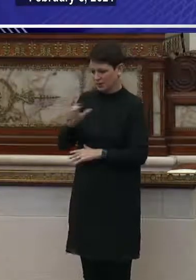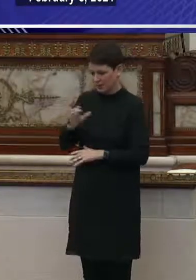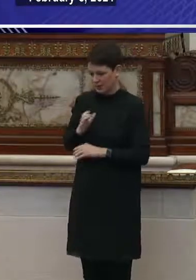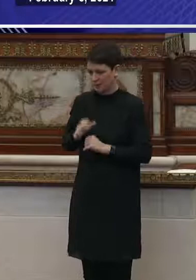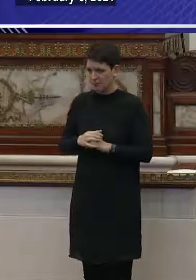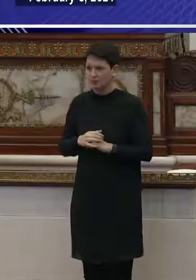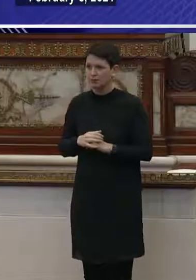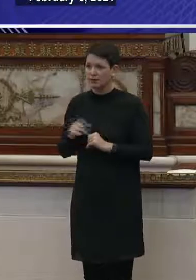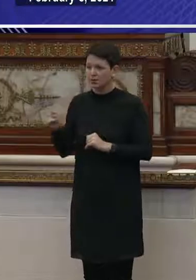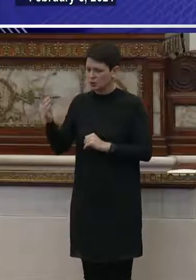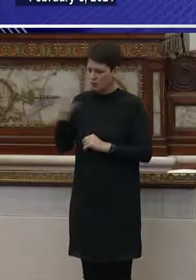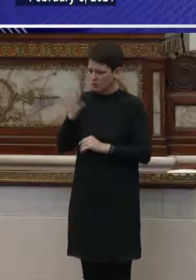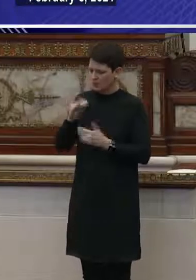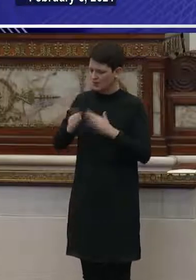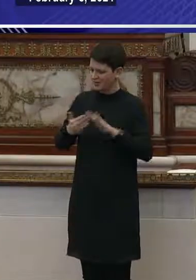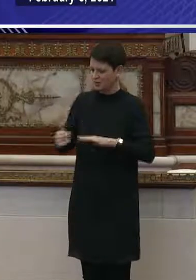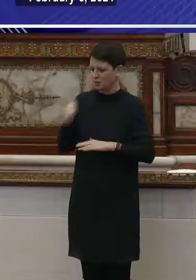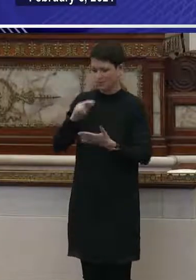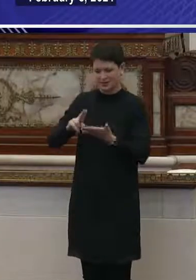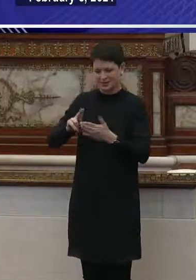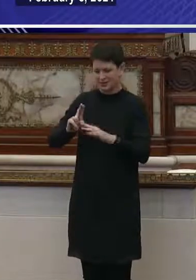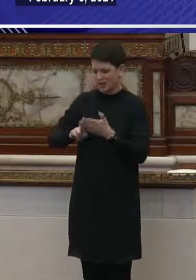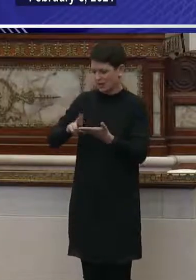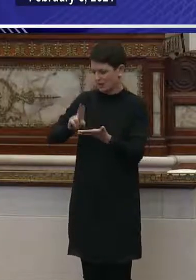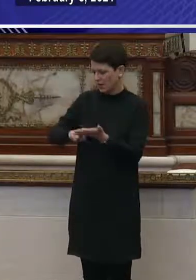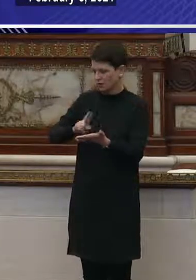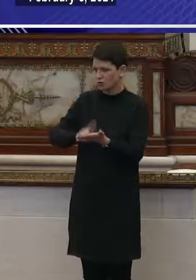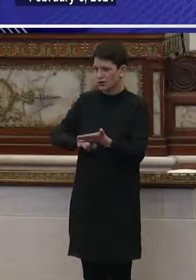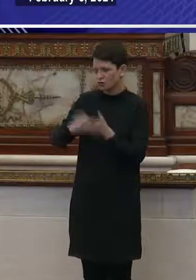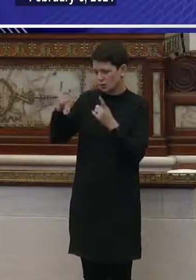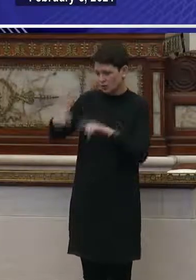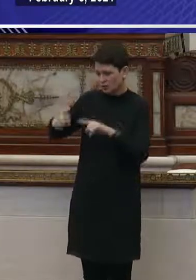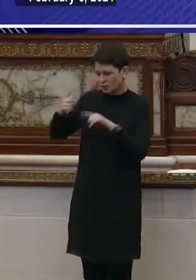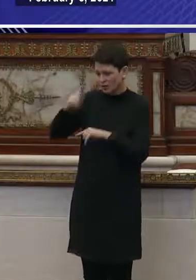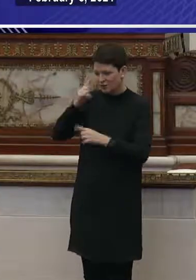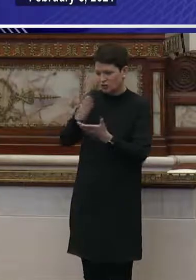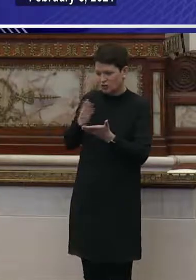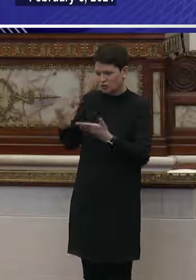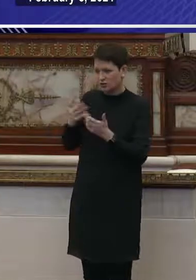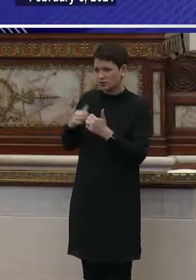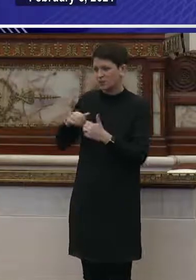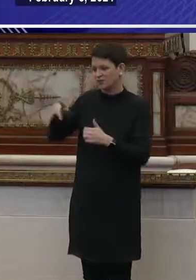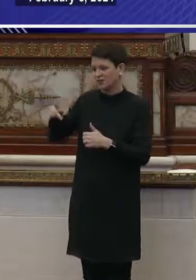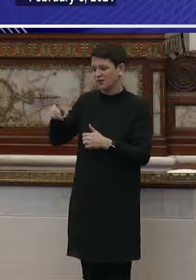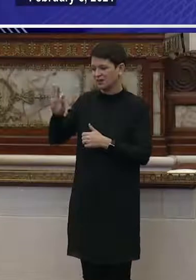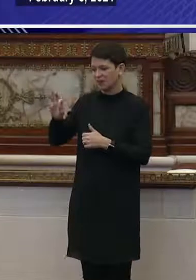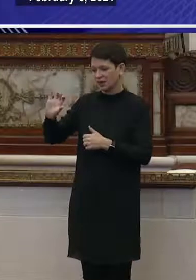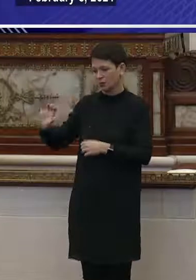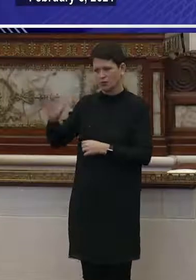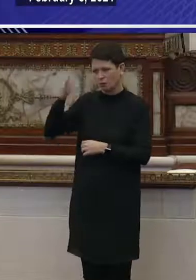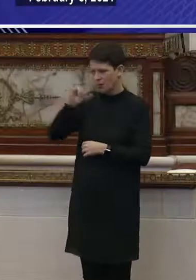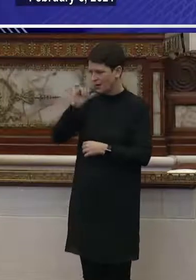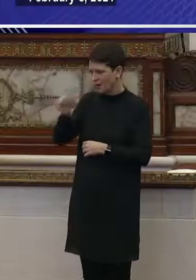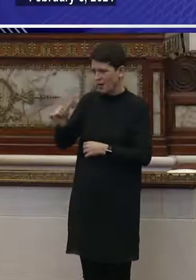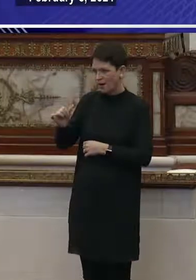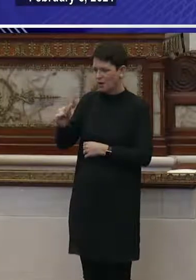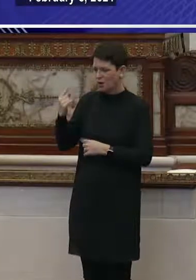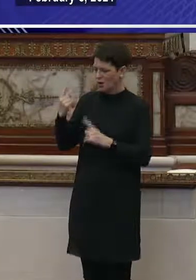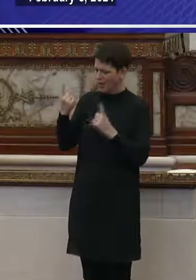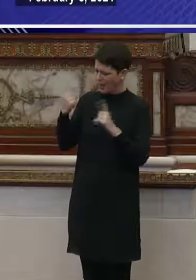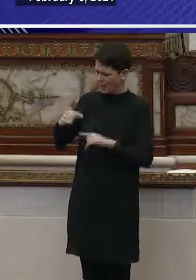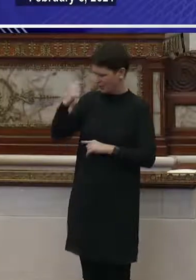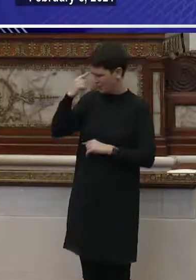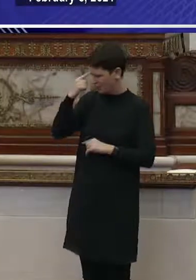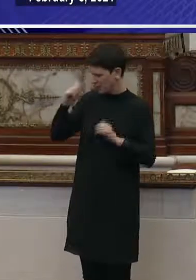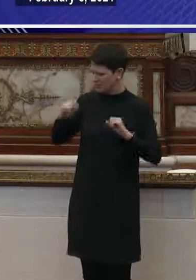Engler, can you tell me why the city would not sign a contract to enter into agreement for services with Philly Fighting COVID, particularly when you think about